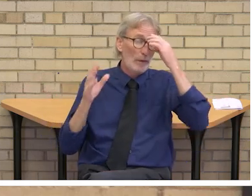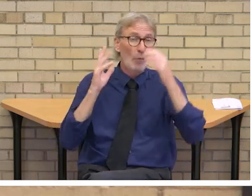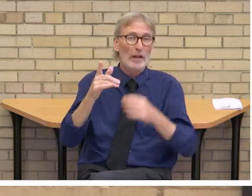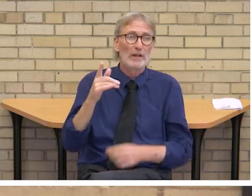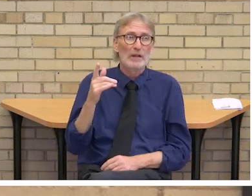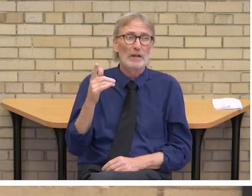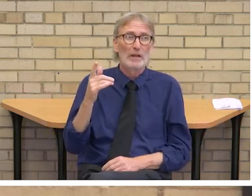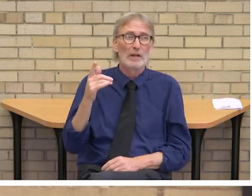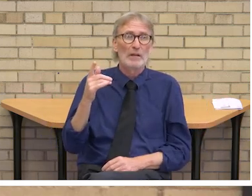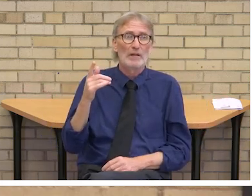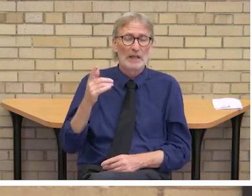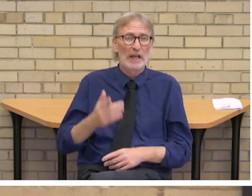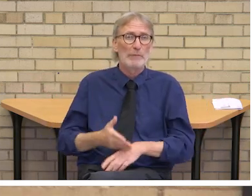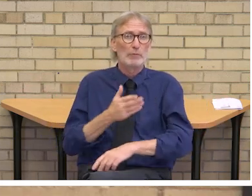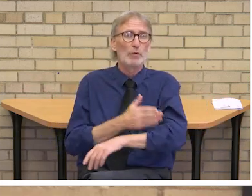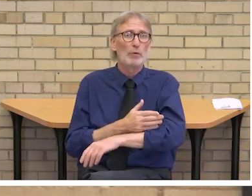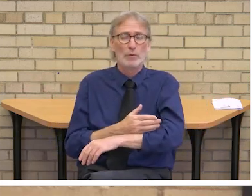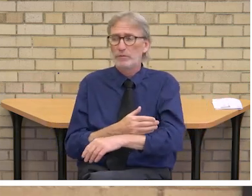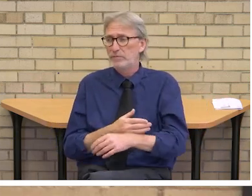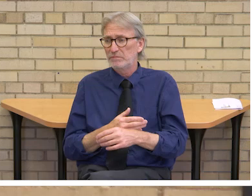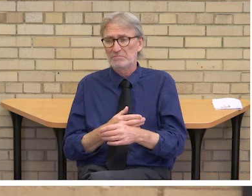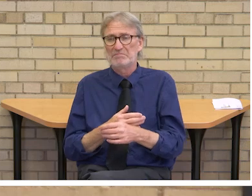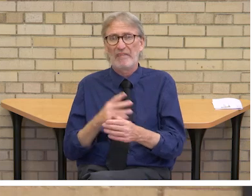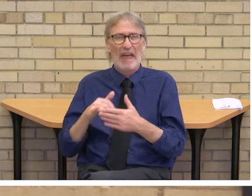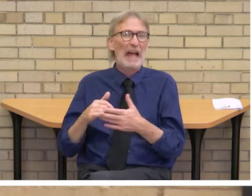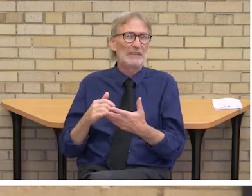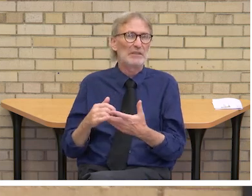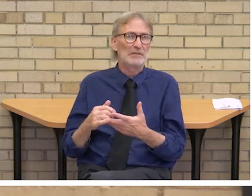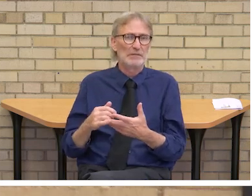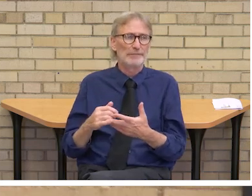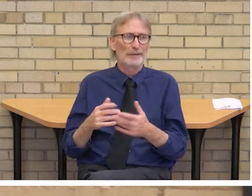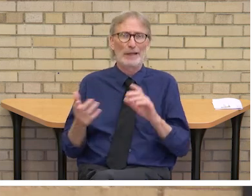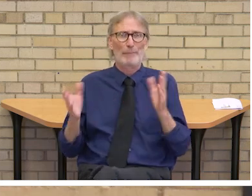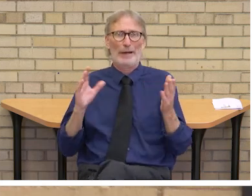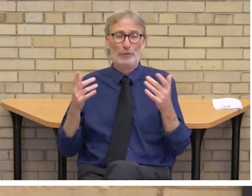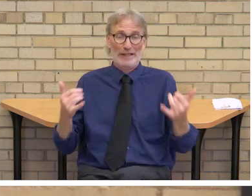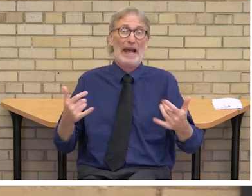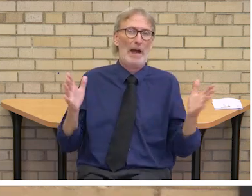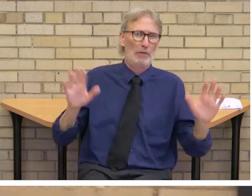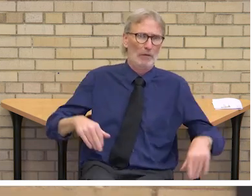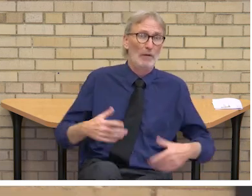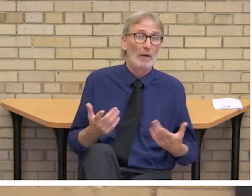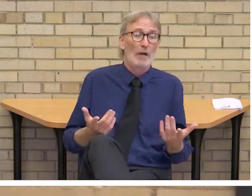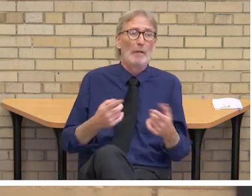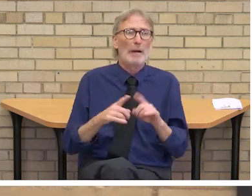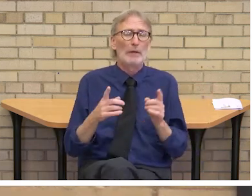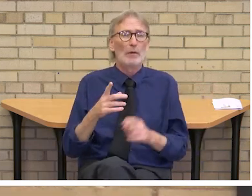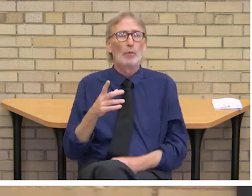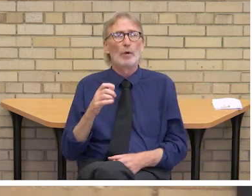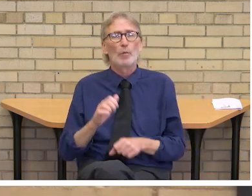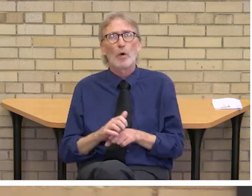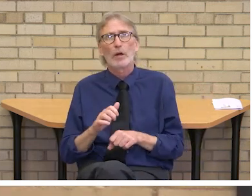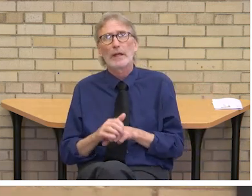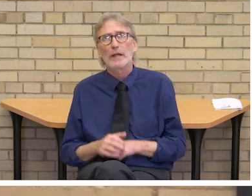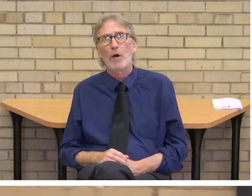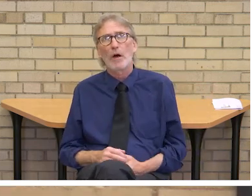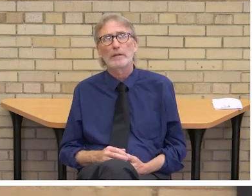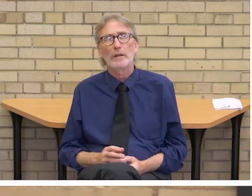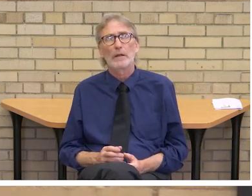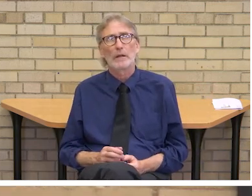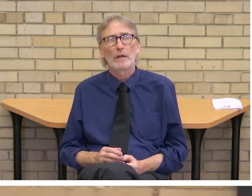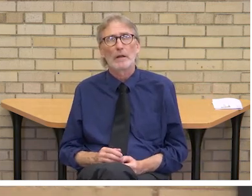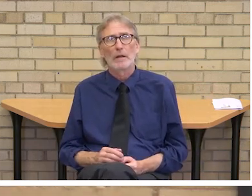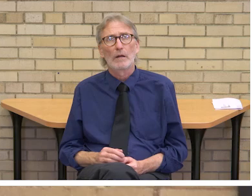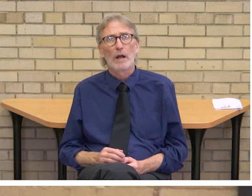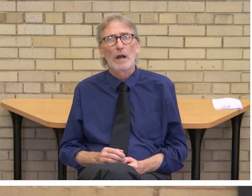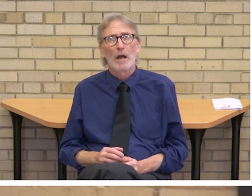improving on the lane clearance from today. And when we're working on